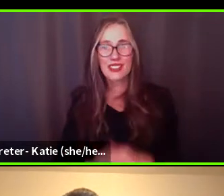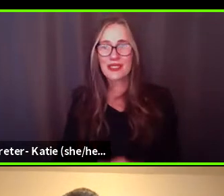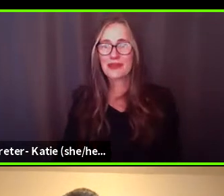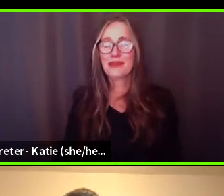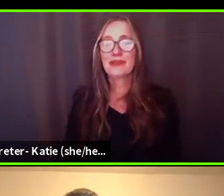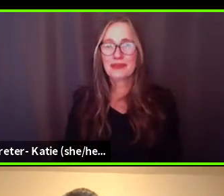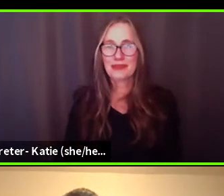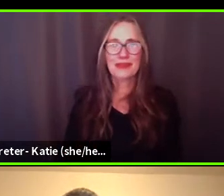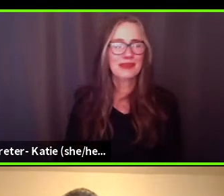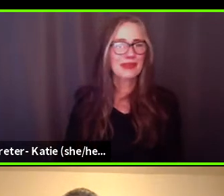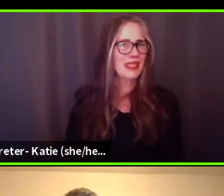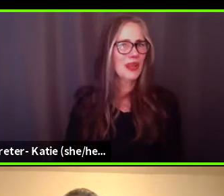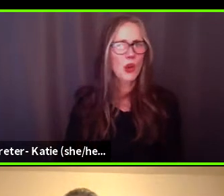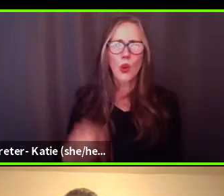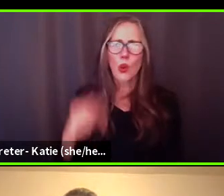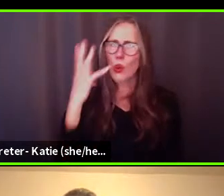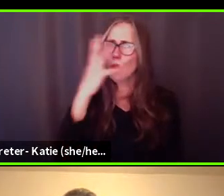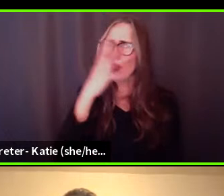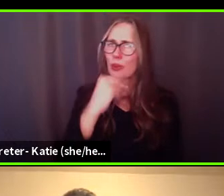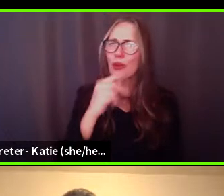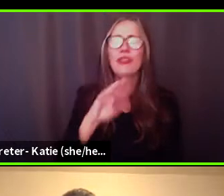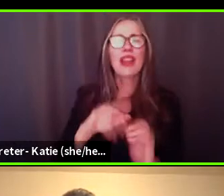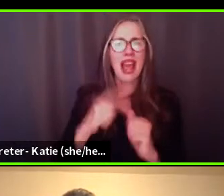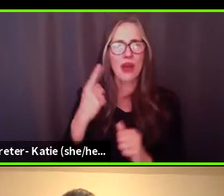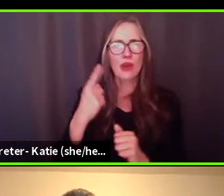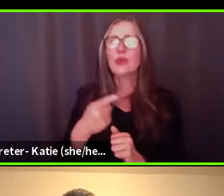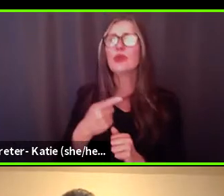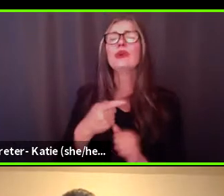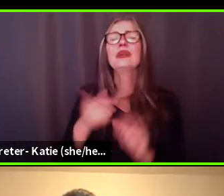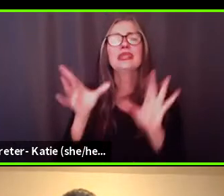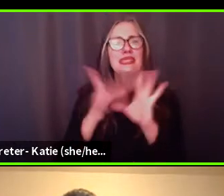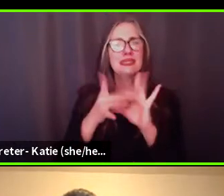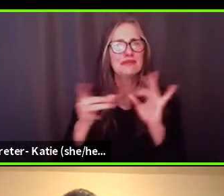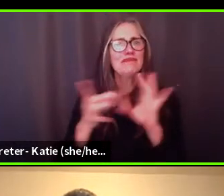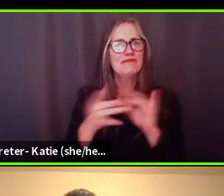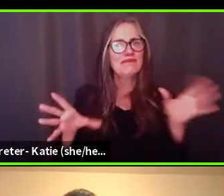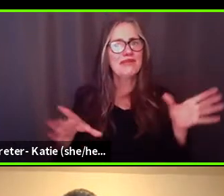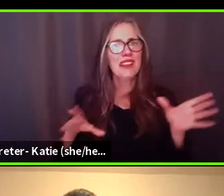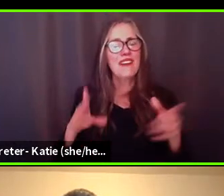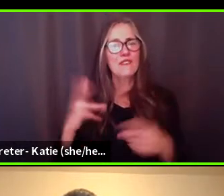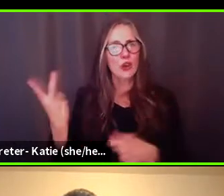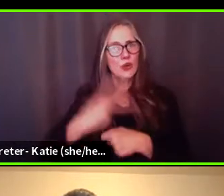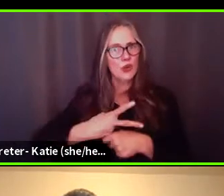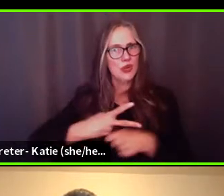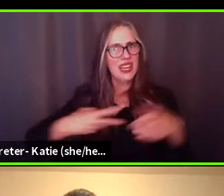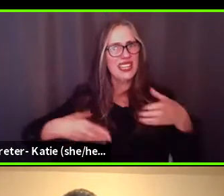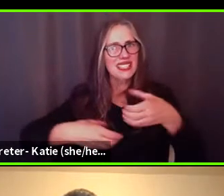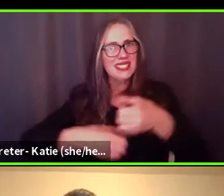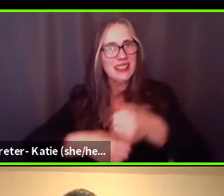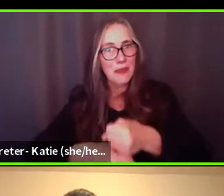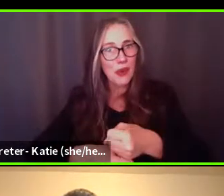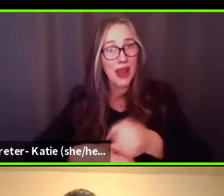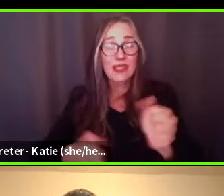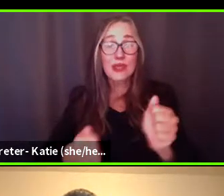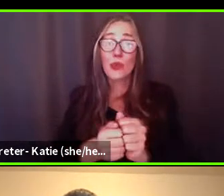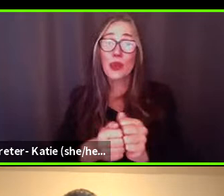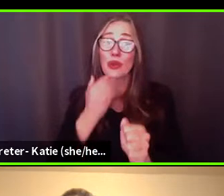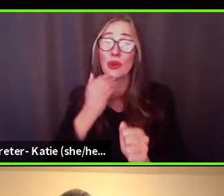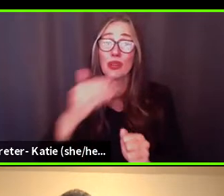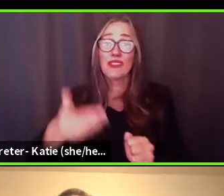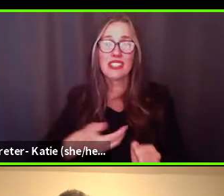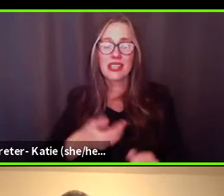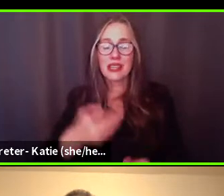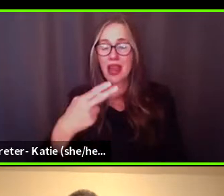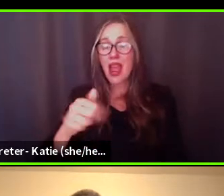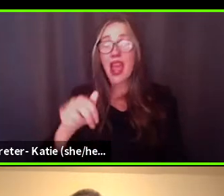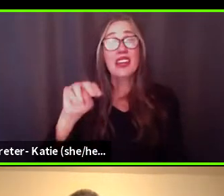and that was such a beautiful summary and and invitation milton um i'm thinking about han's question and whether that